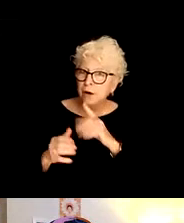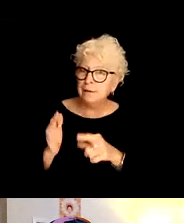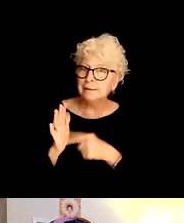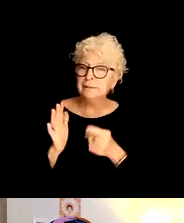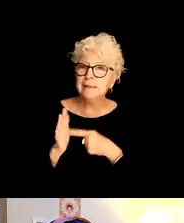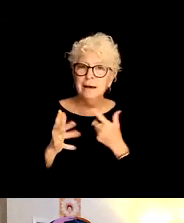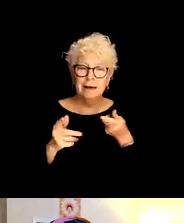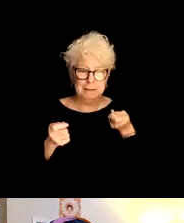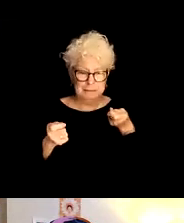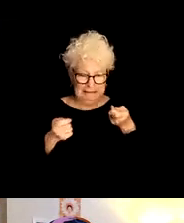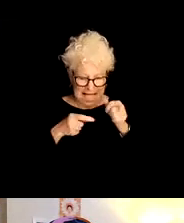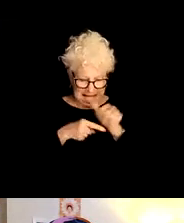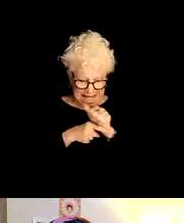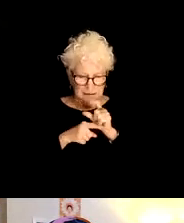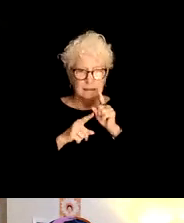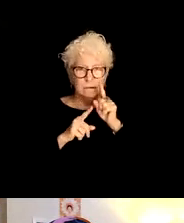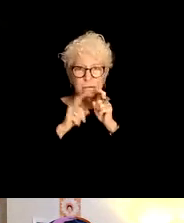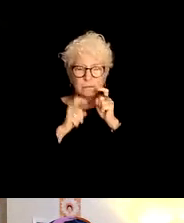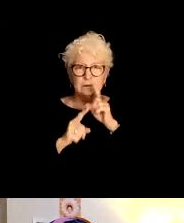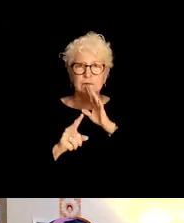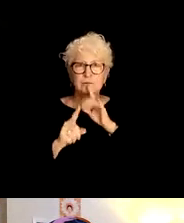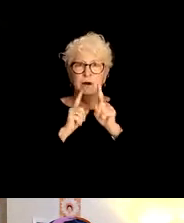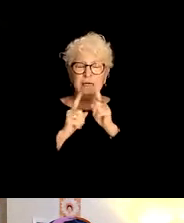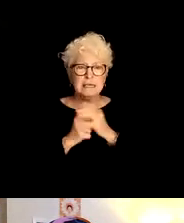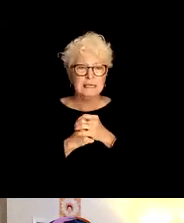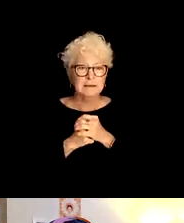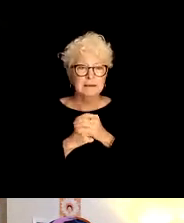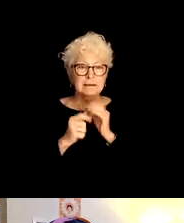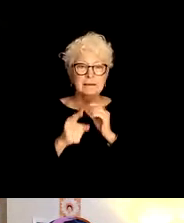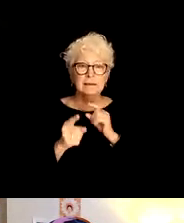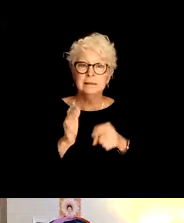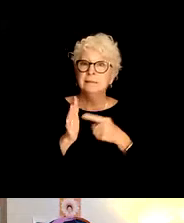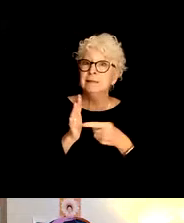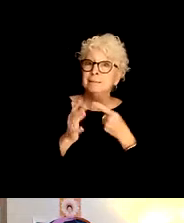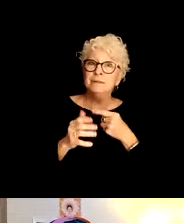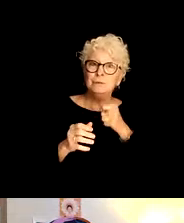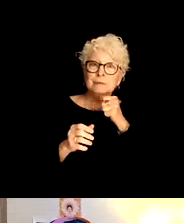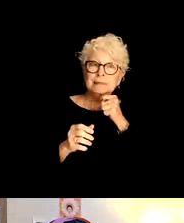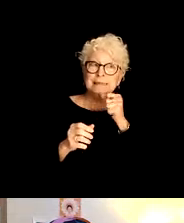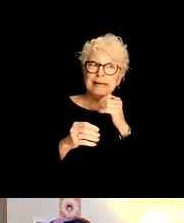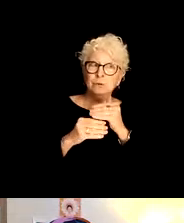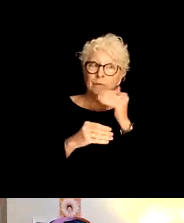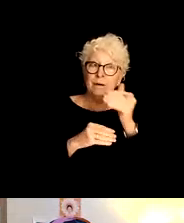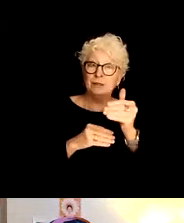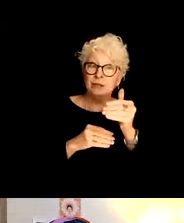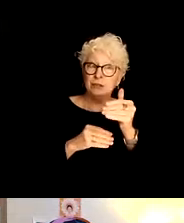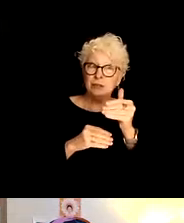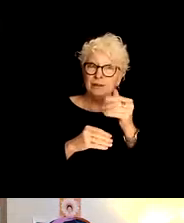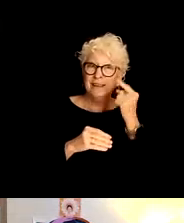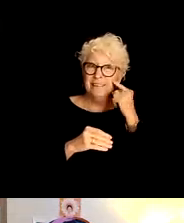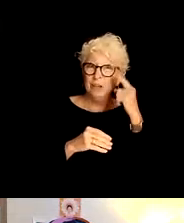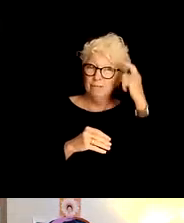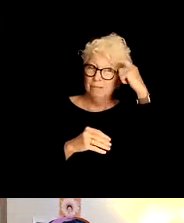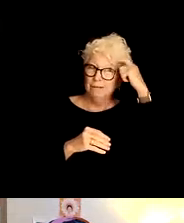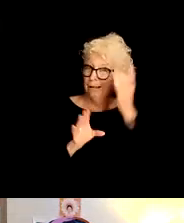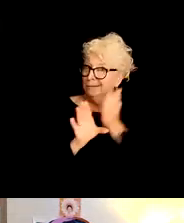Wow. If you say too little, they can't help you. And if you say too much, they think you're a mental